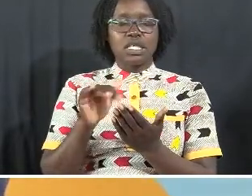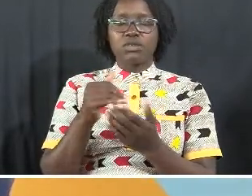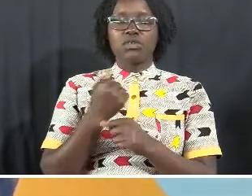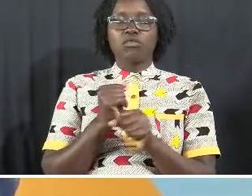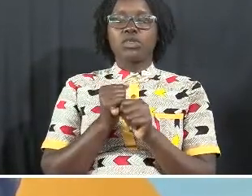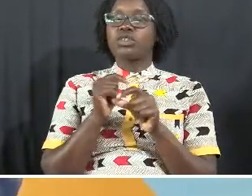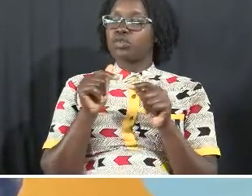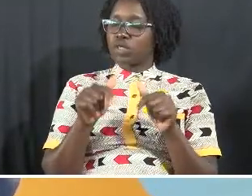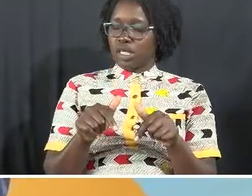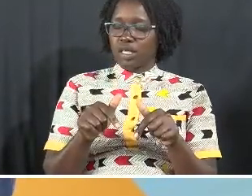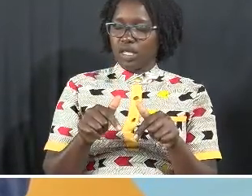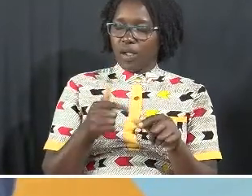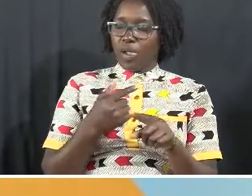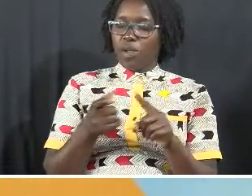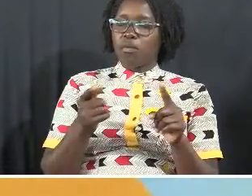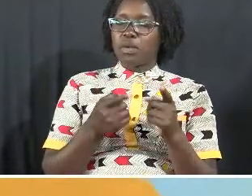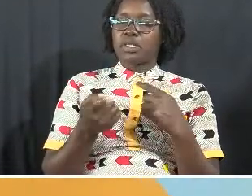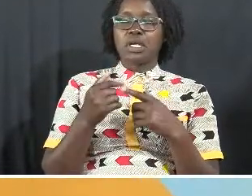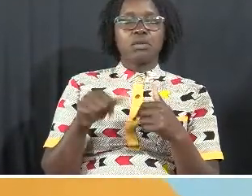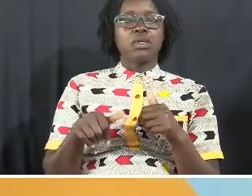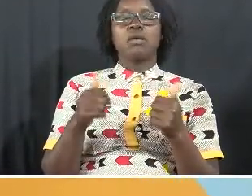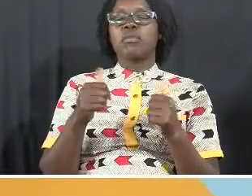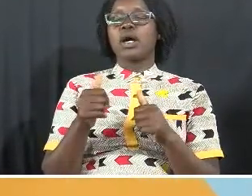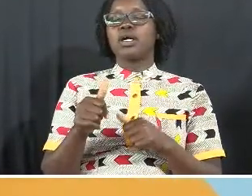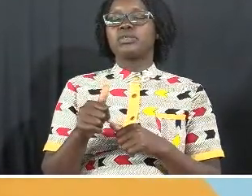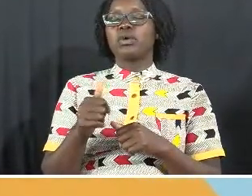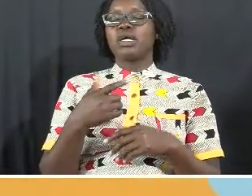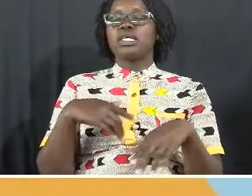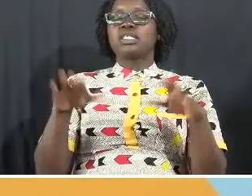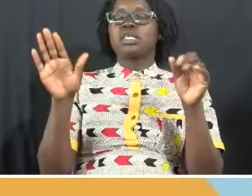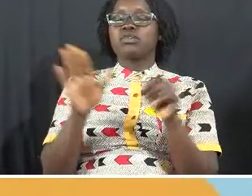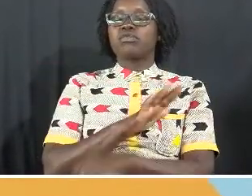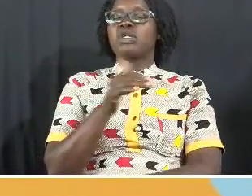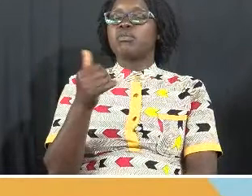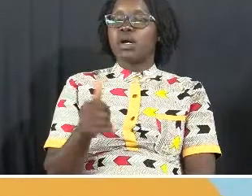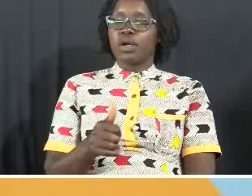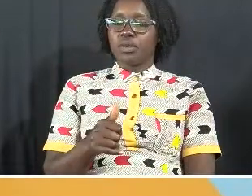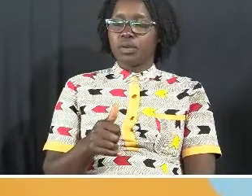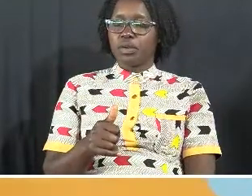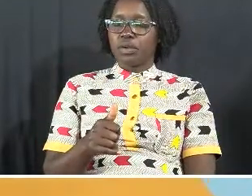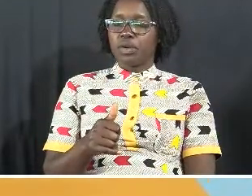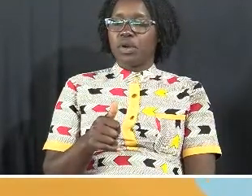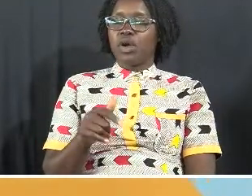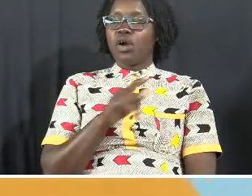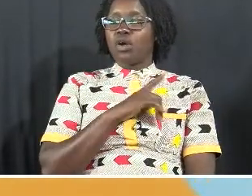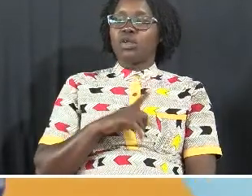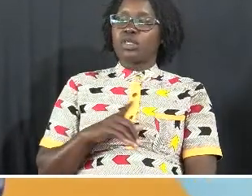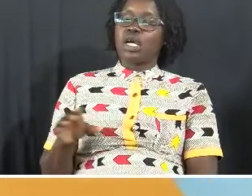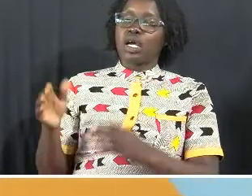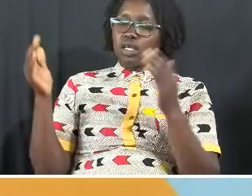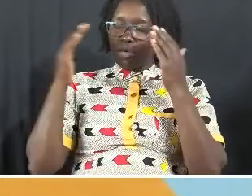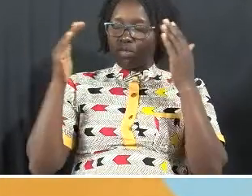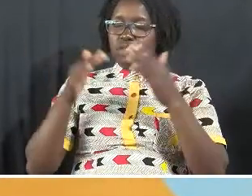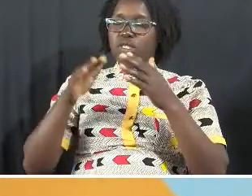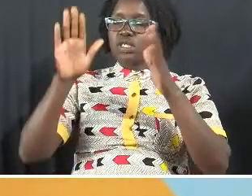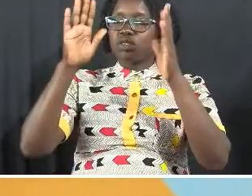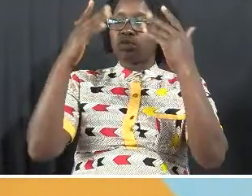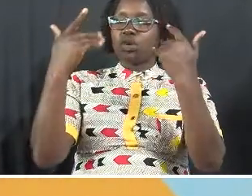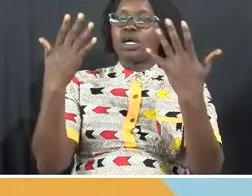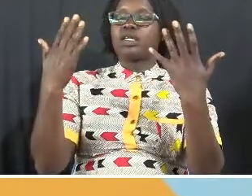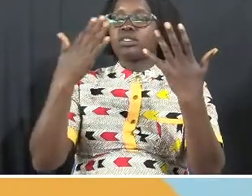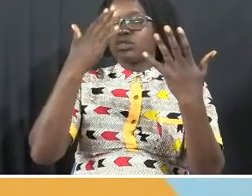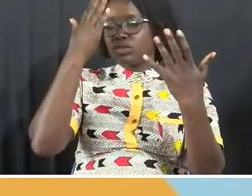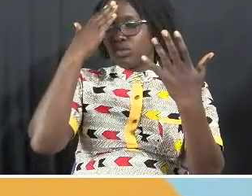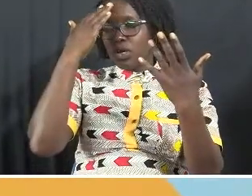today, but they have not come here. They have not surrendered fully. I want to place them in your hands, Lord. You know how